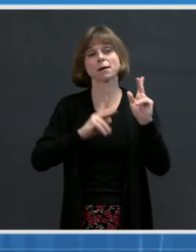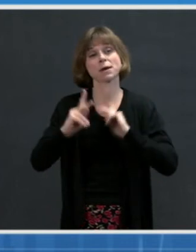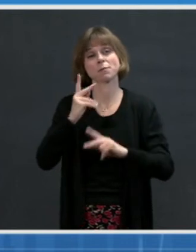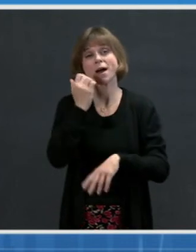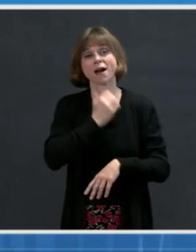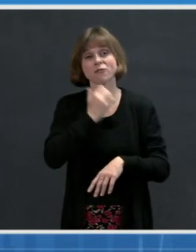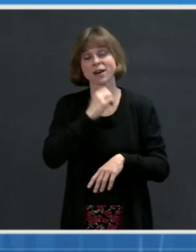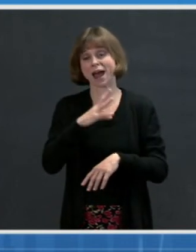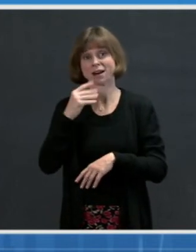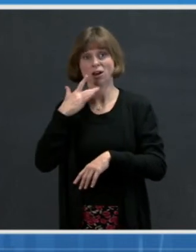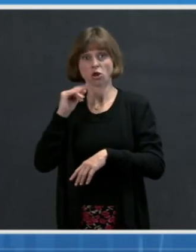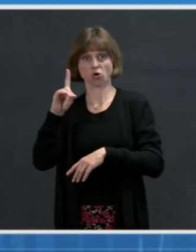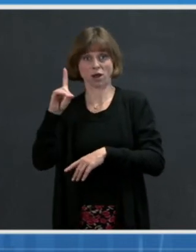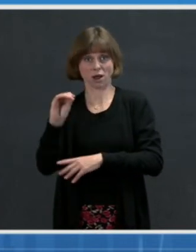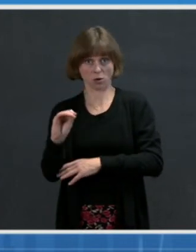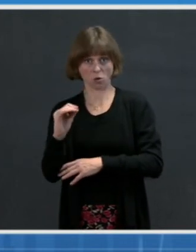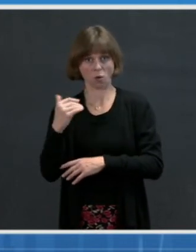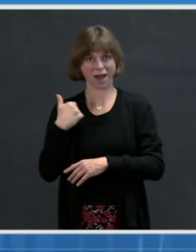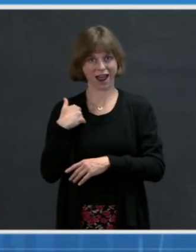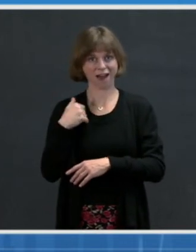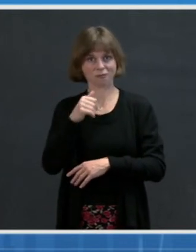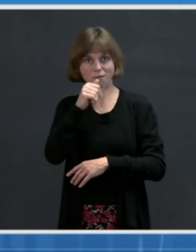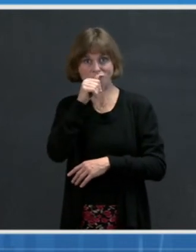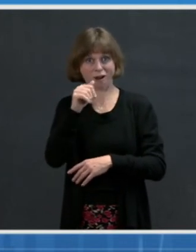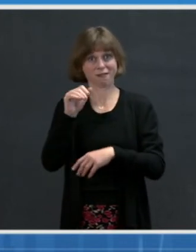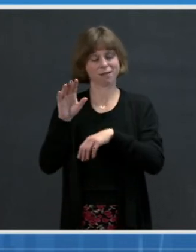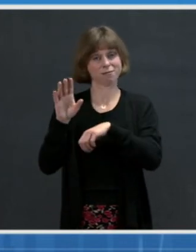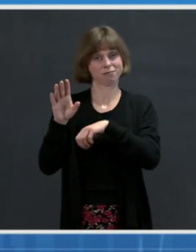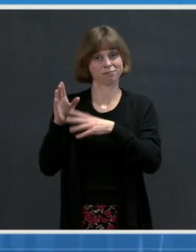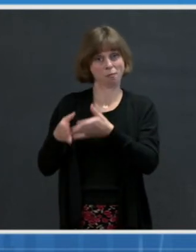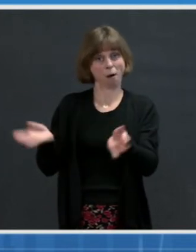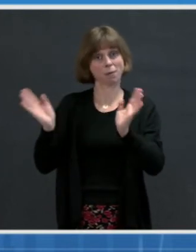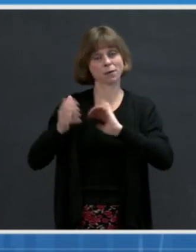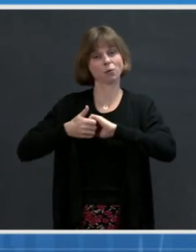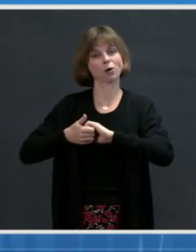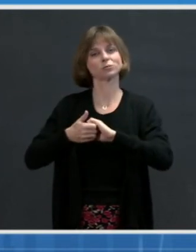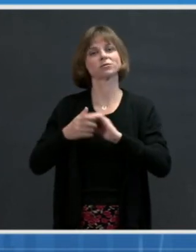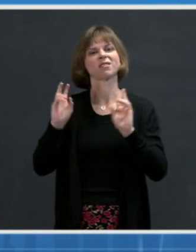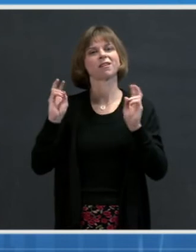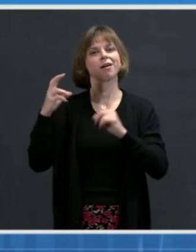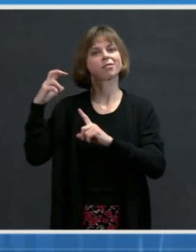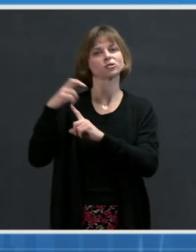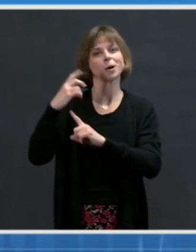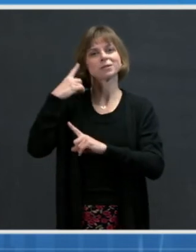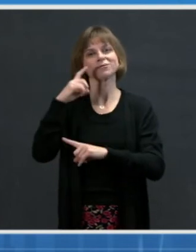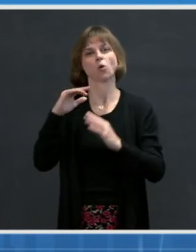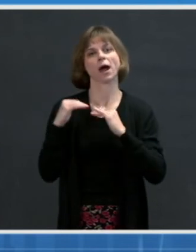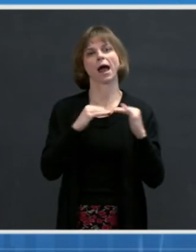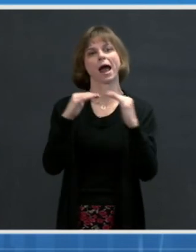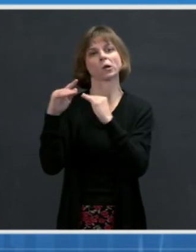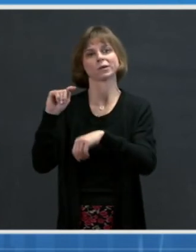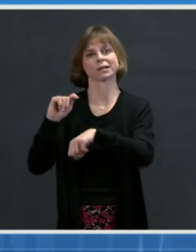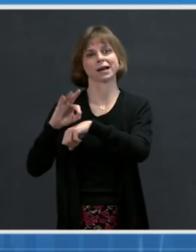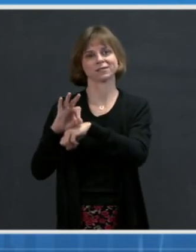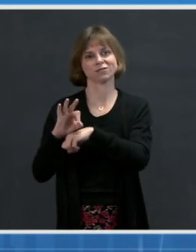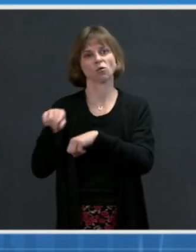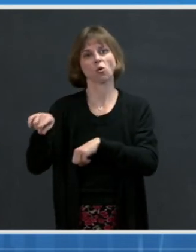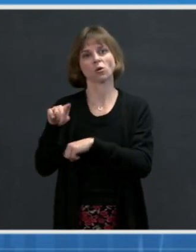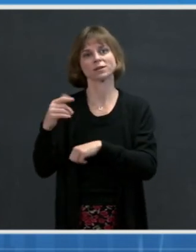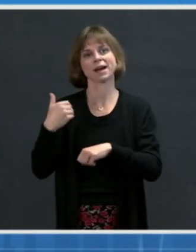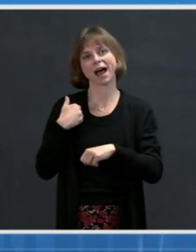a government-private partnership, the Champions for Vaccine Equity Task Force, where the health department and 10 medical champions